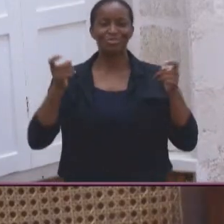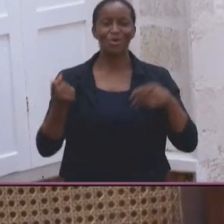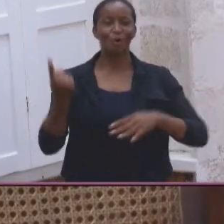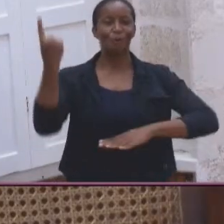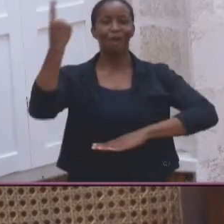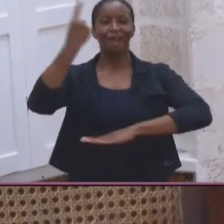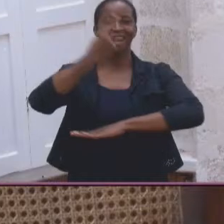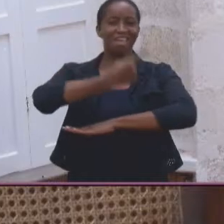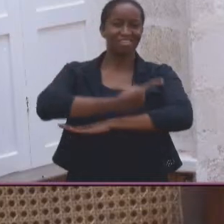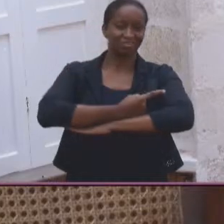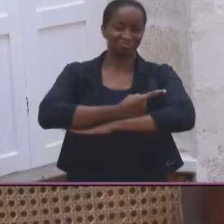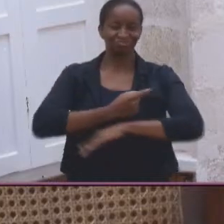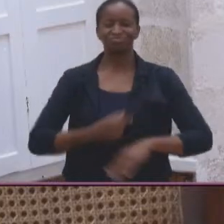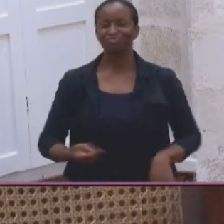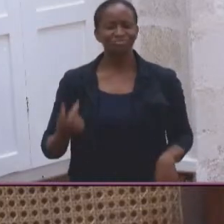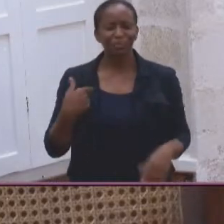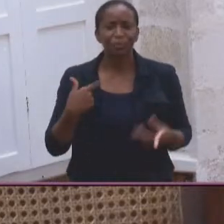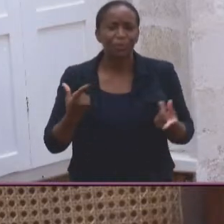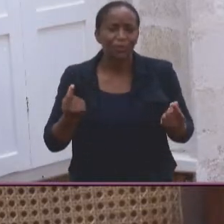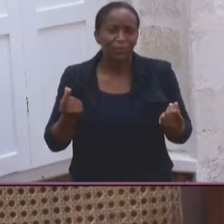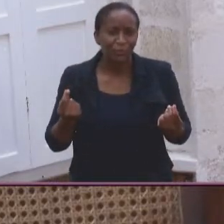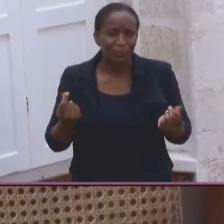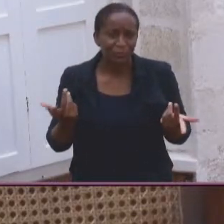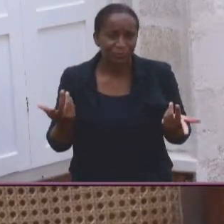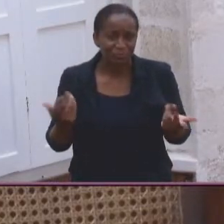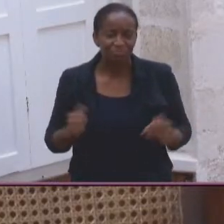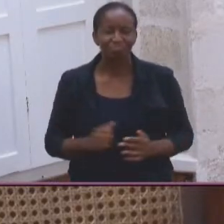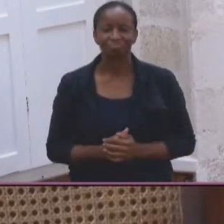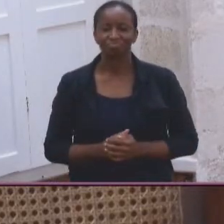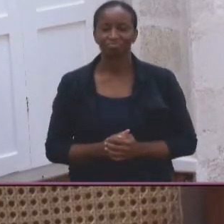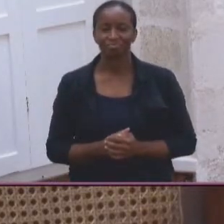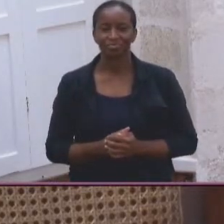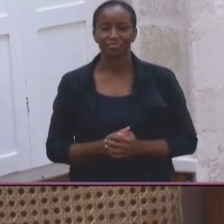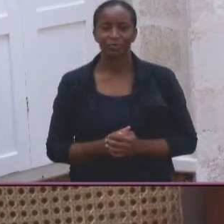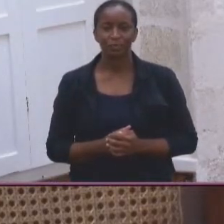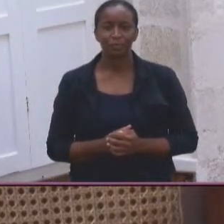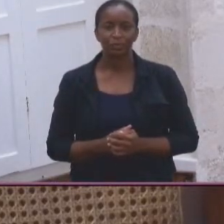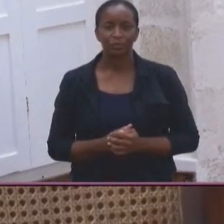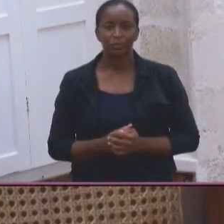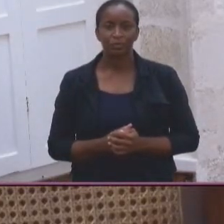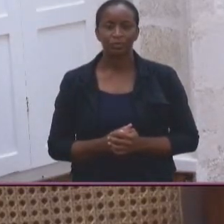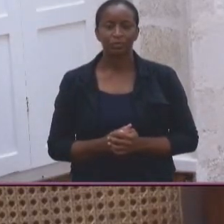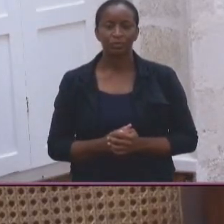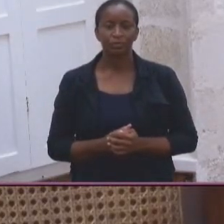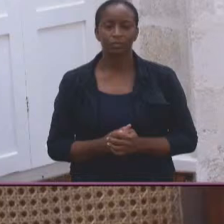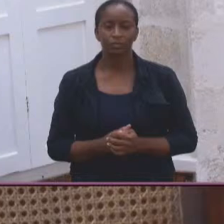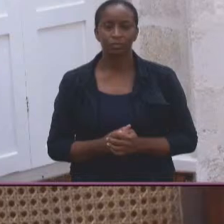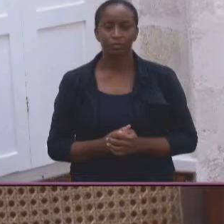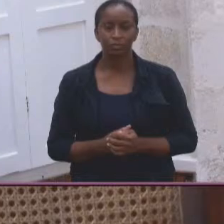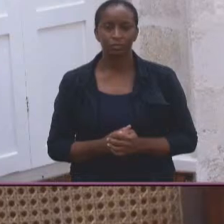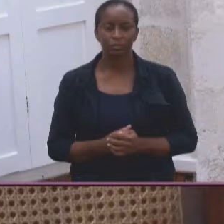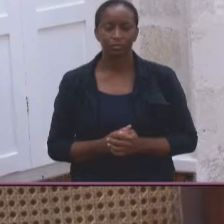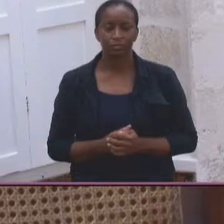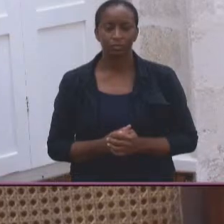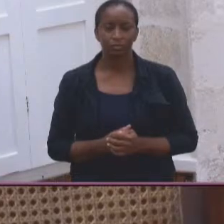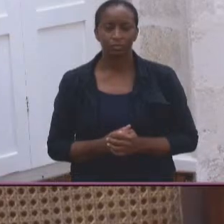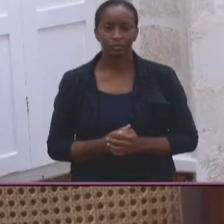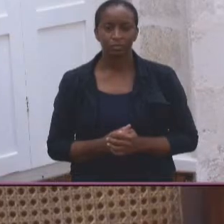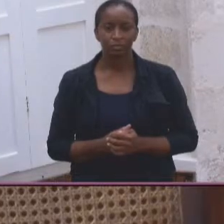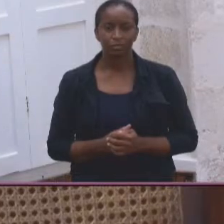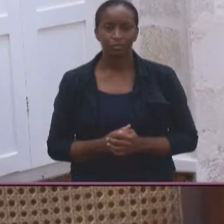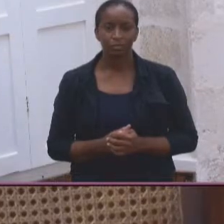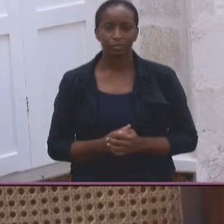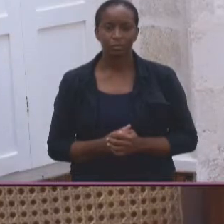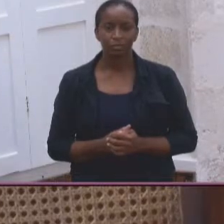if I one day and I had one thing that I could do, I think I would want to address the issue